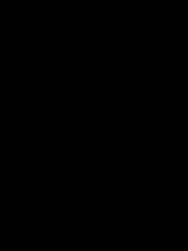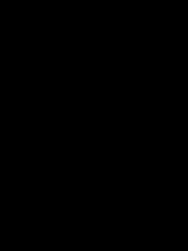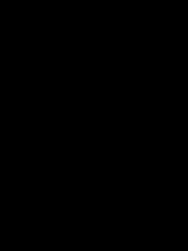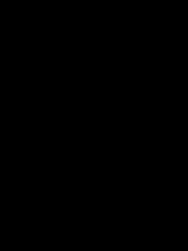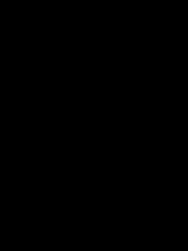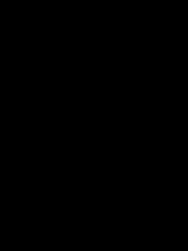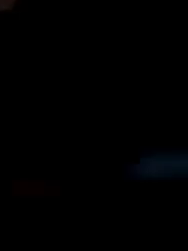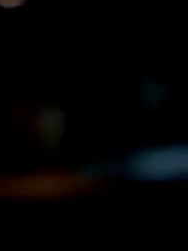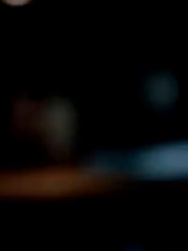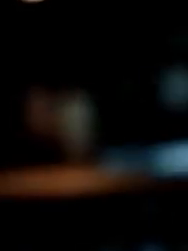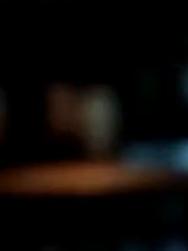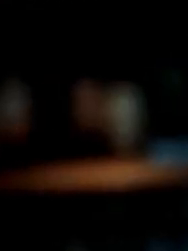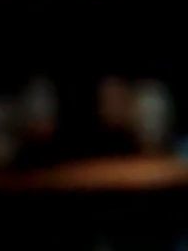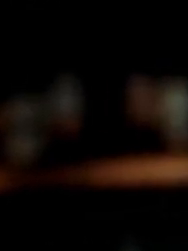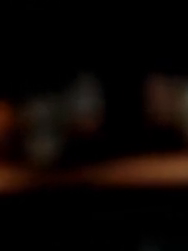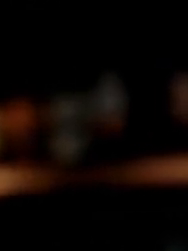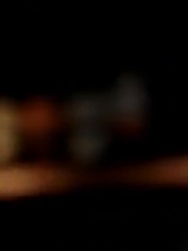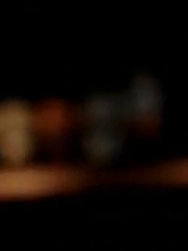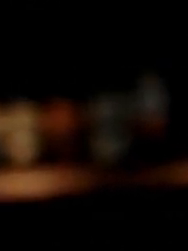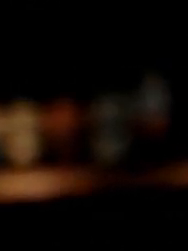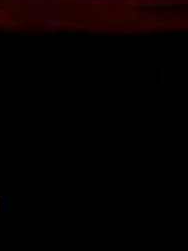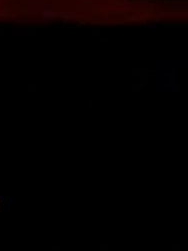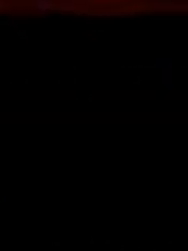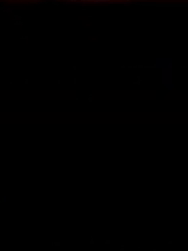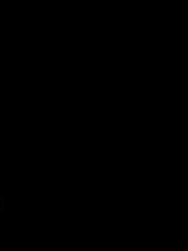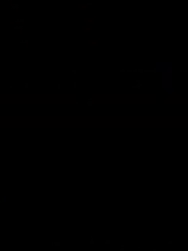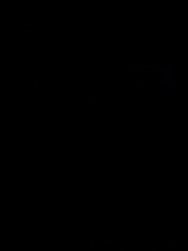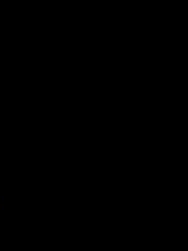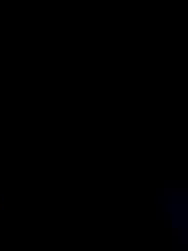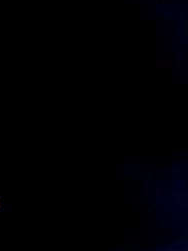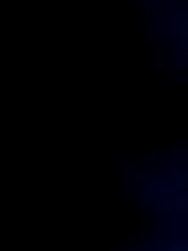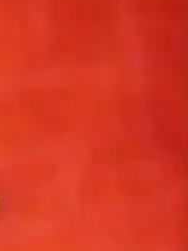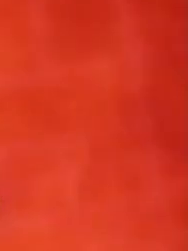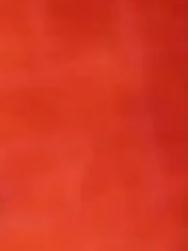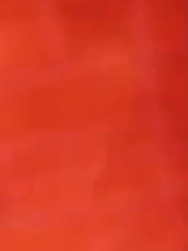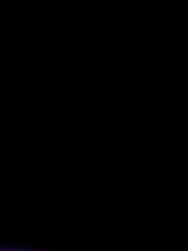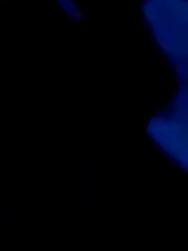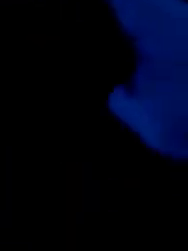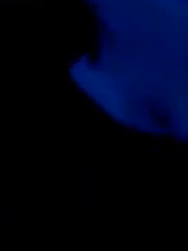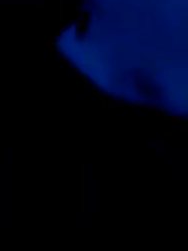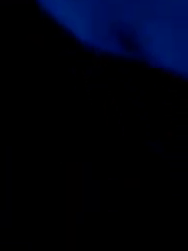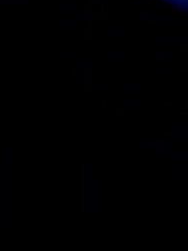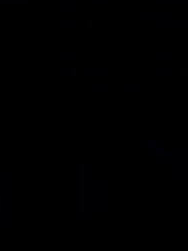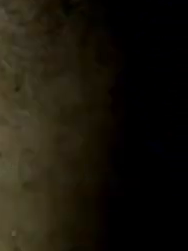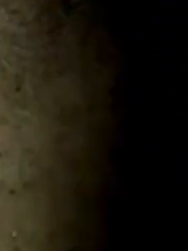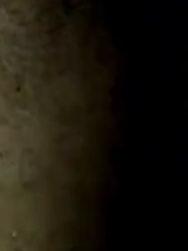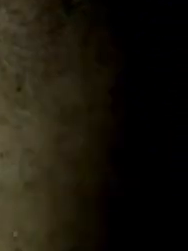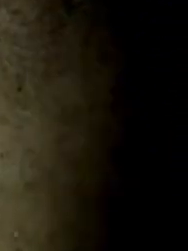Lokublaba nokungcola kwedolobha kwakuyindawo yesokulala. Kwakulula ukuthola icheck ekhipha umphefumulo.